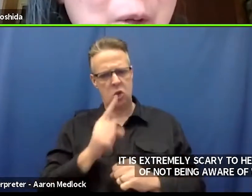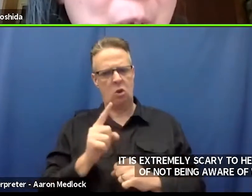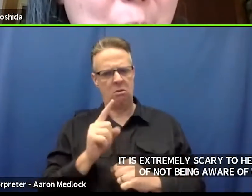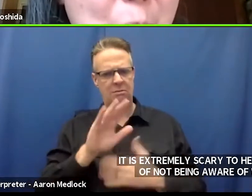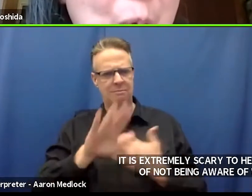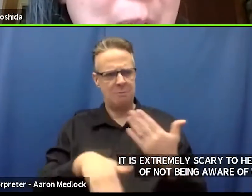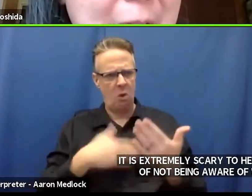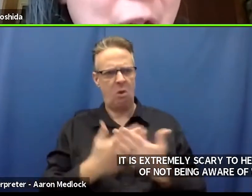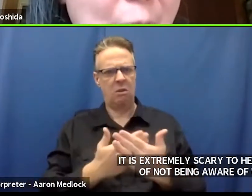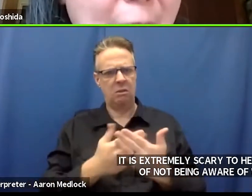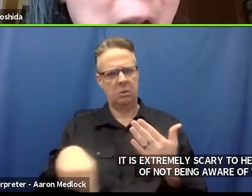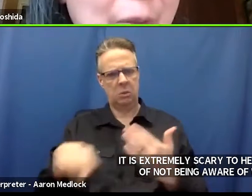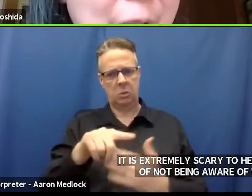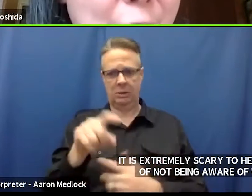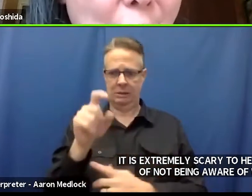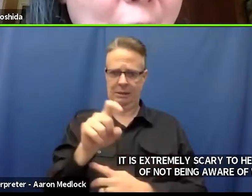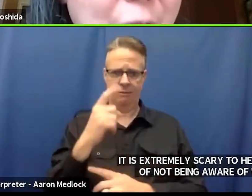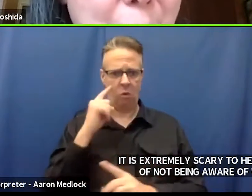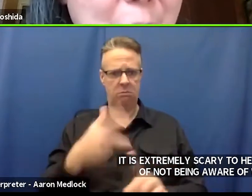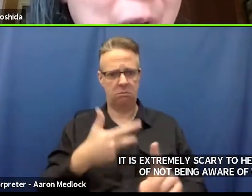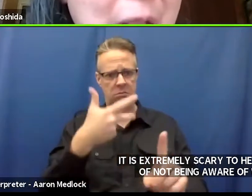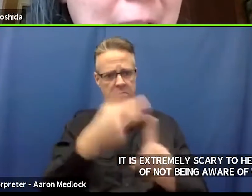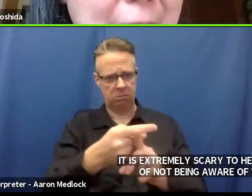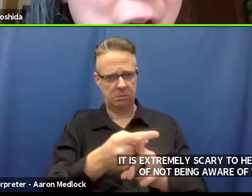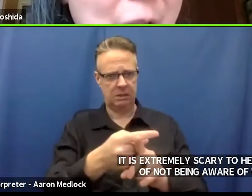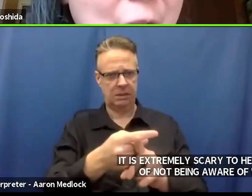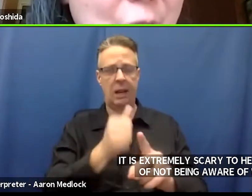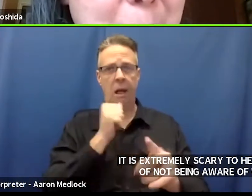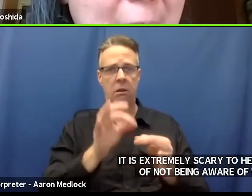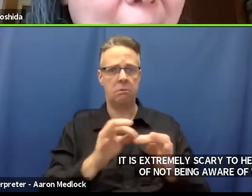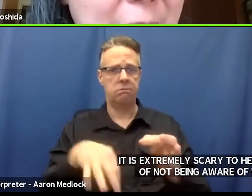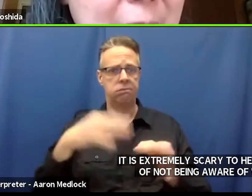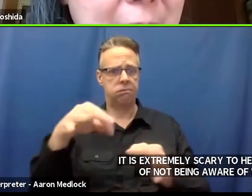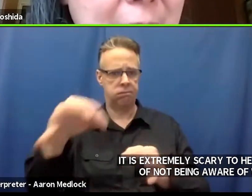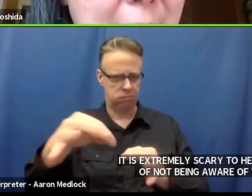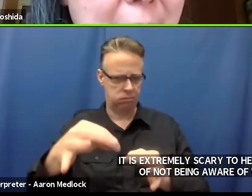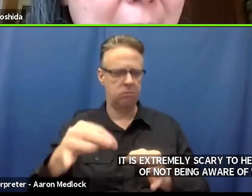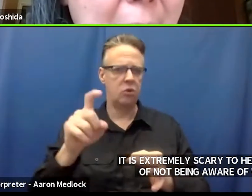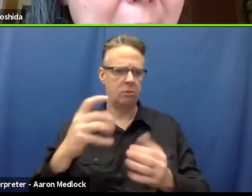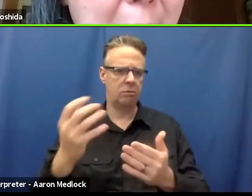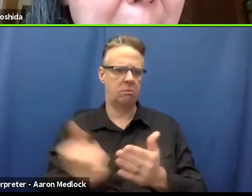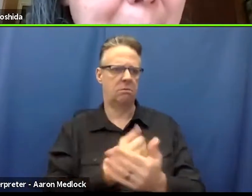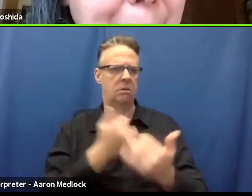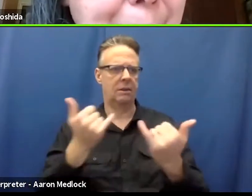everyone who needs to have a shot sooner than later should be having it.